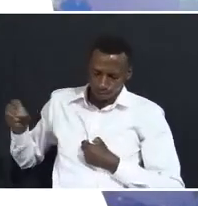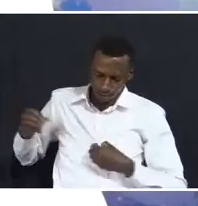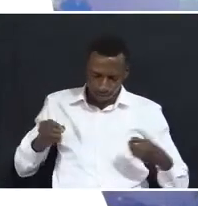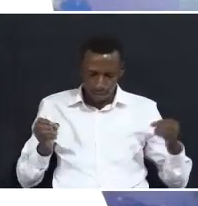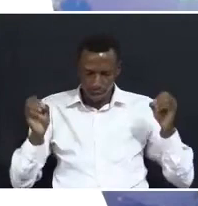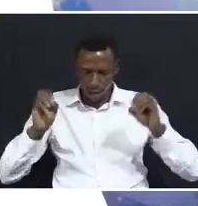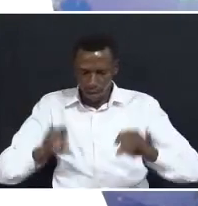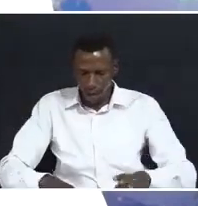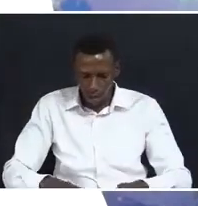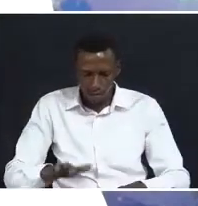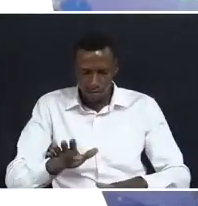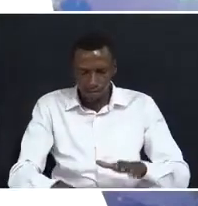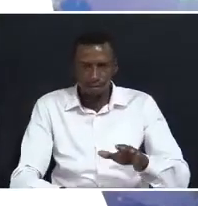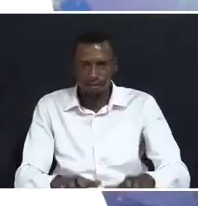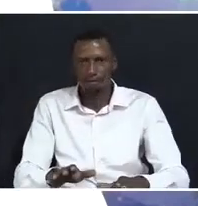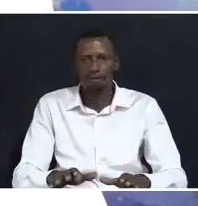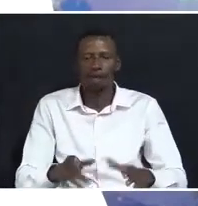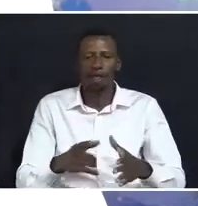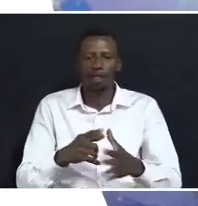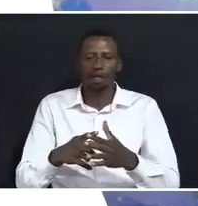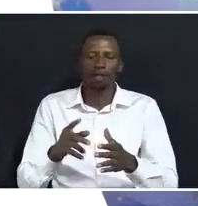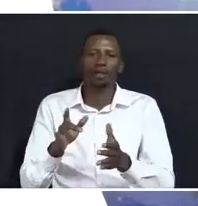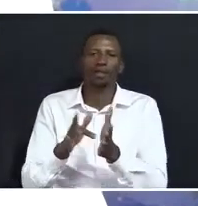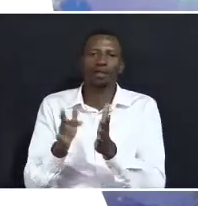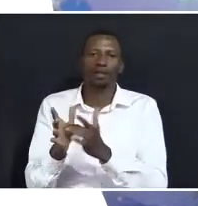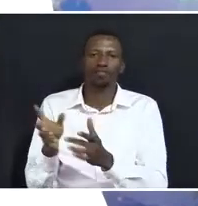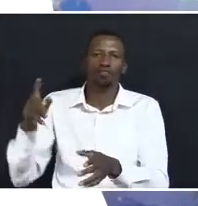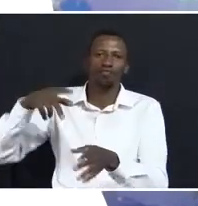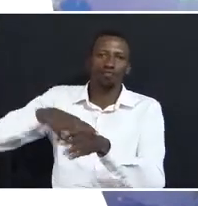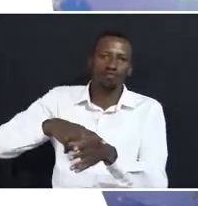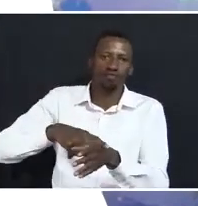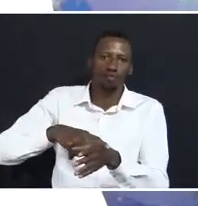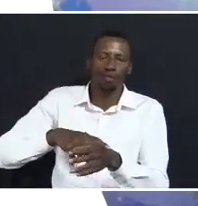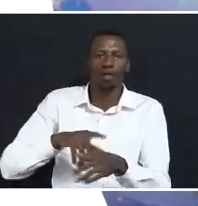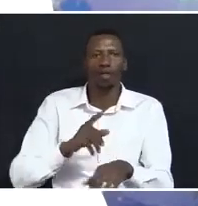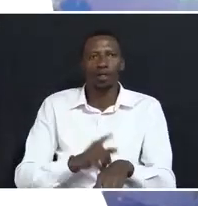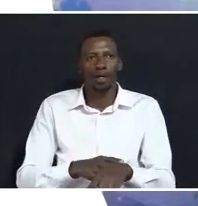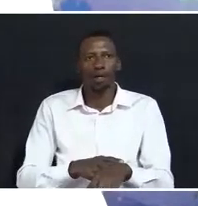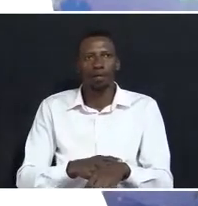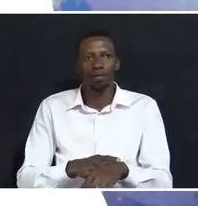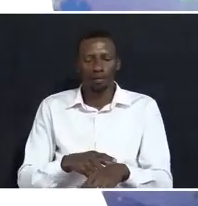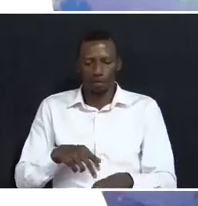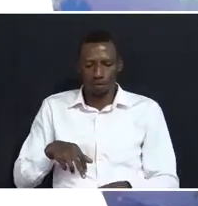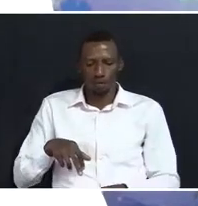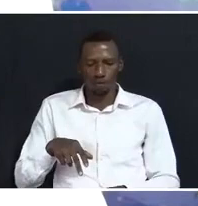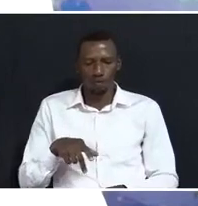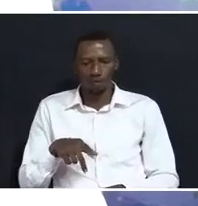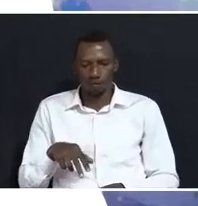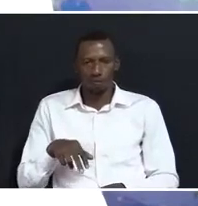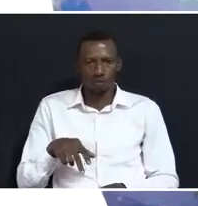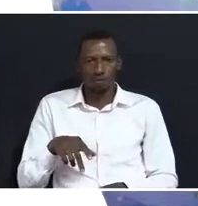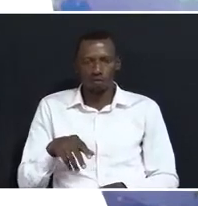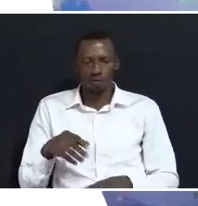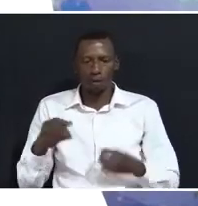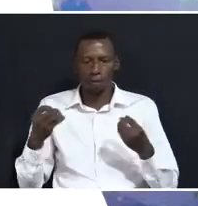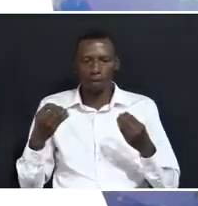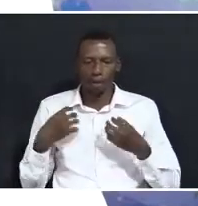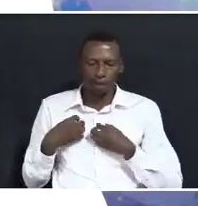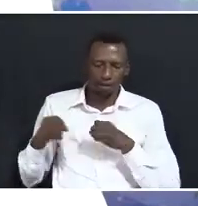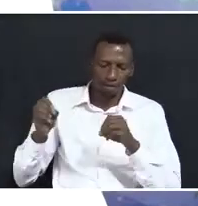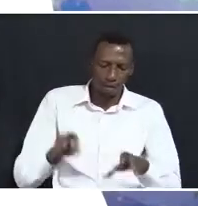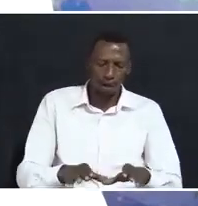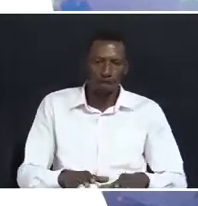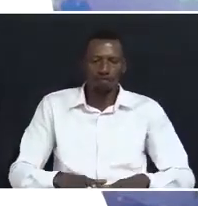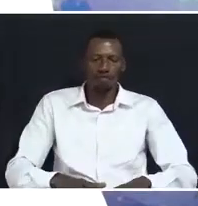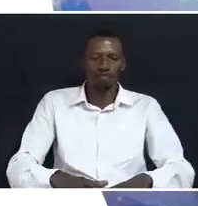Jesus on him. And as he went, many spread their clothes on the road. Then as